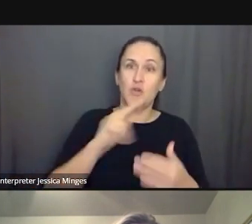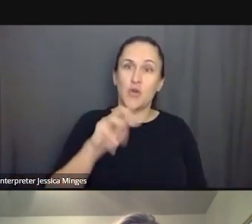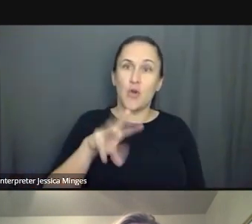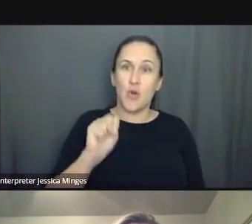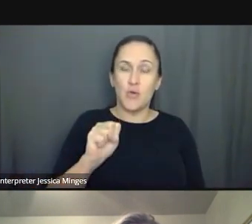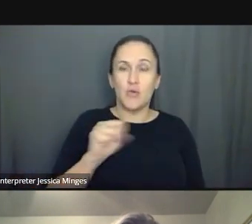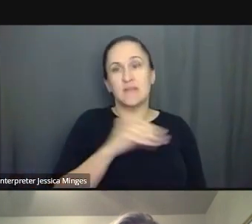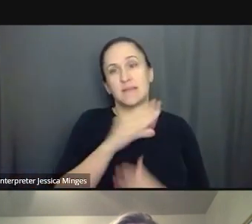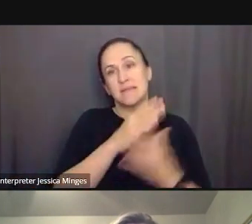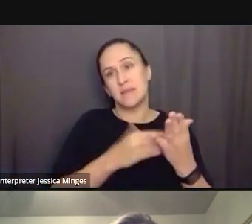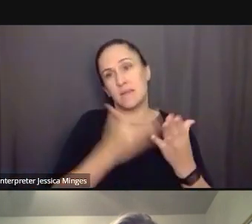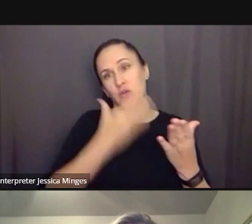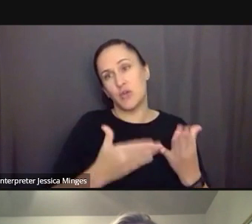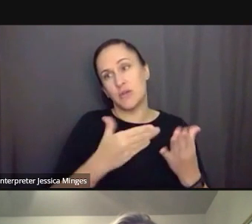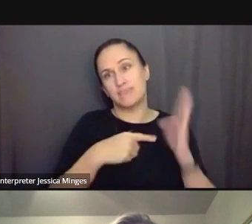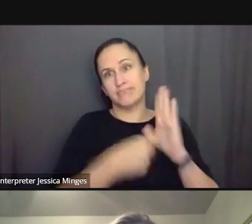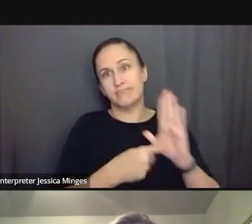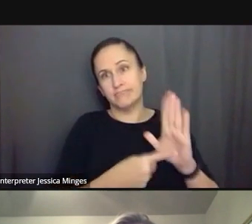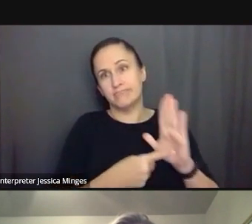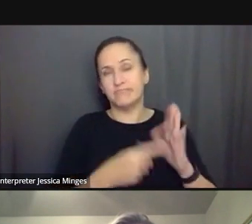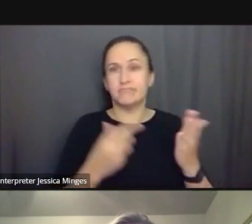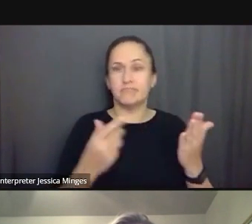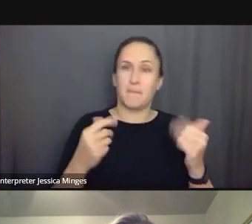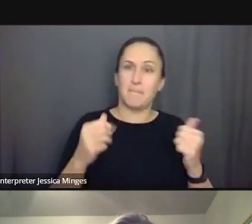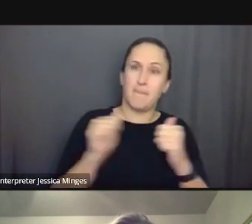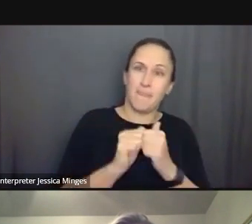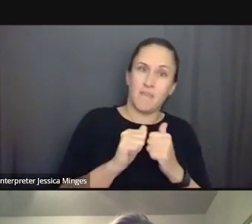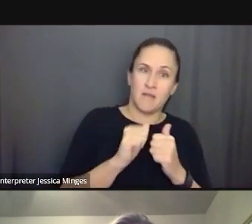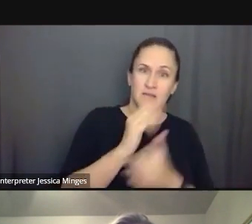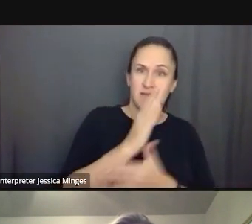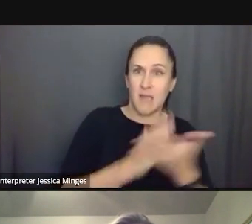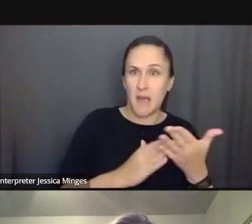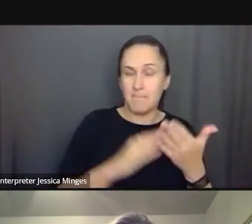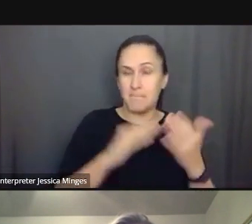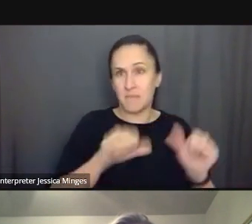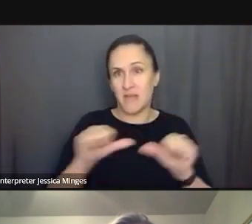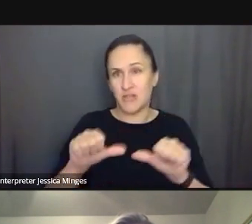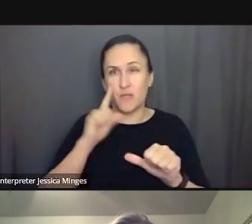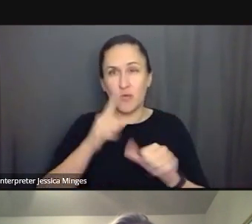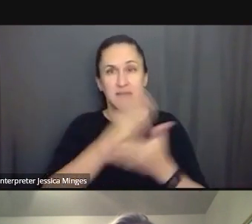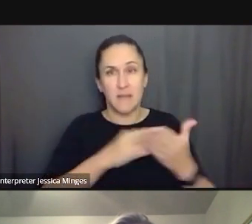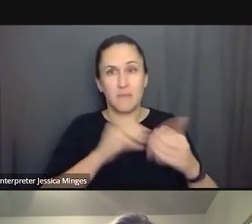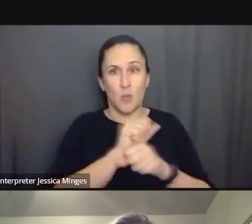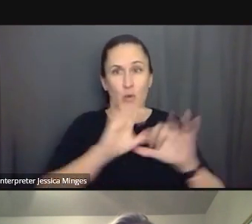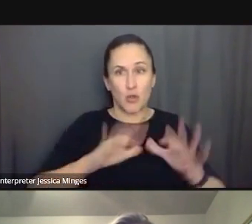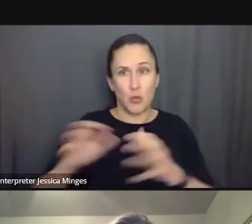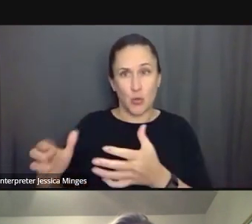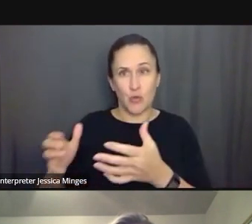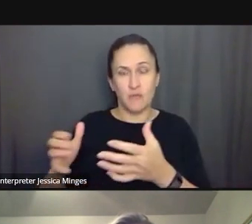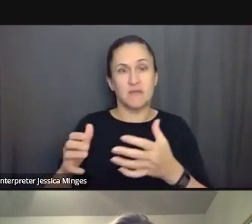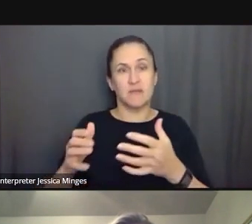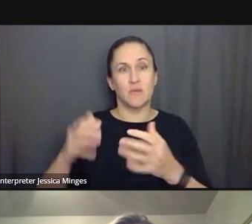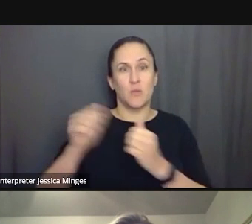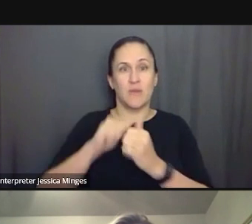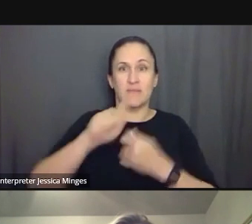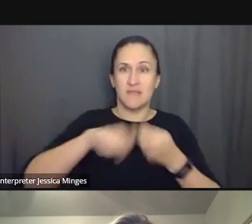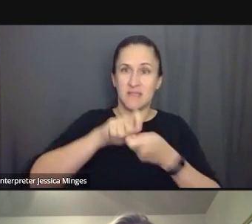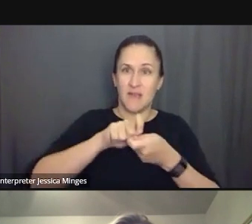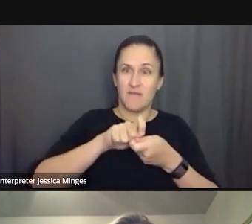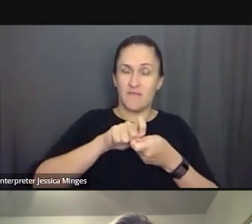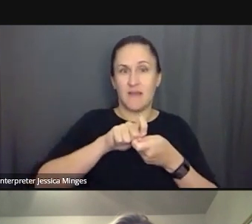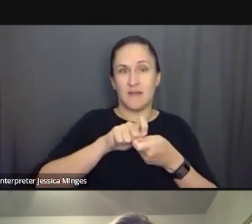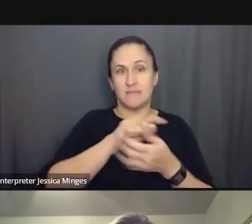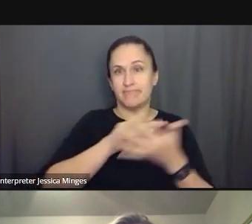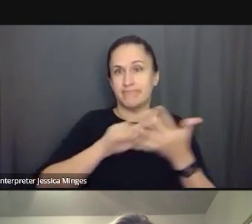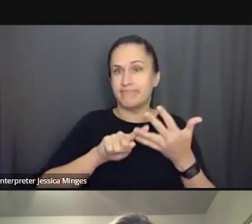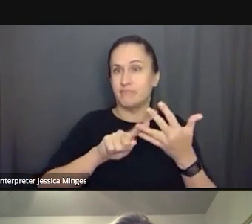really good illustration, I think, of what the potential is for some of these working groups that can organize around a specific subset of issues and